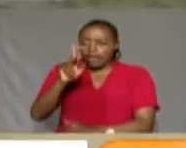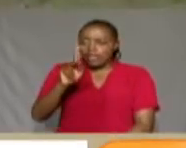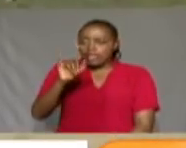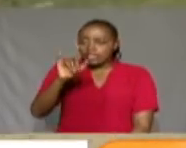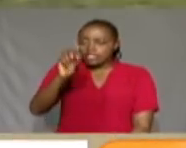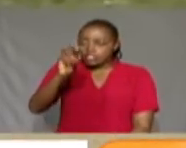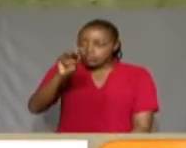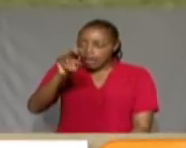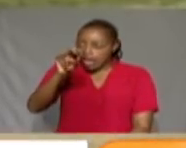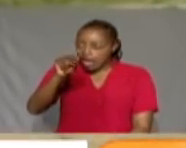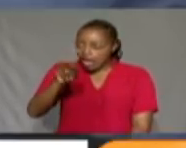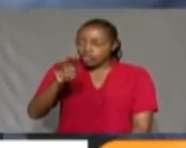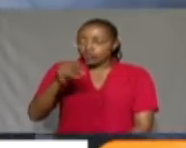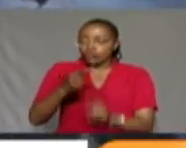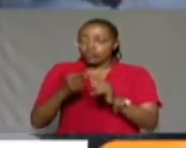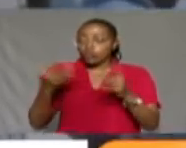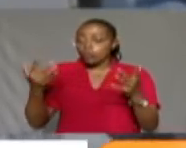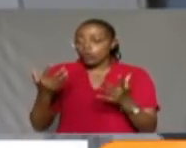from Al-Shabaab.